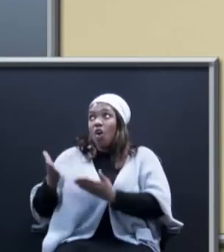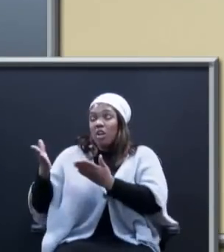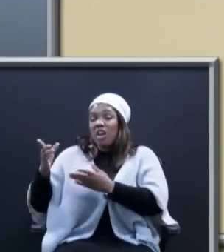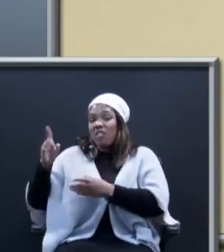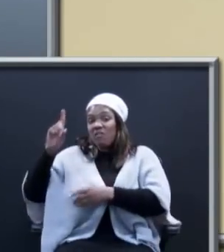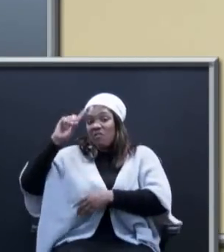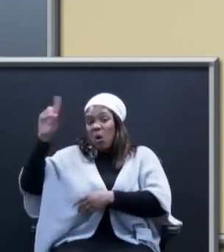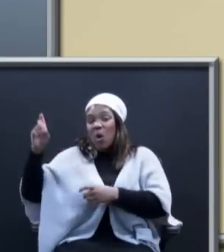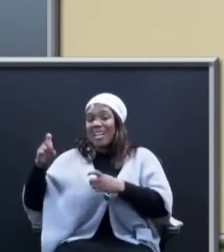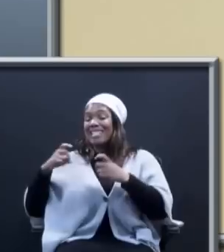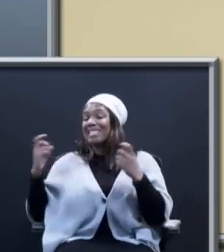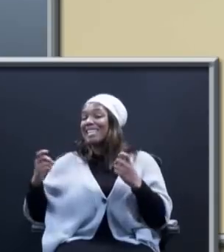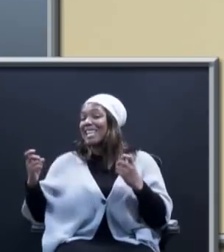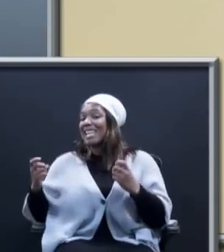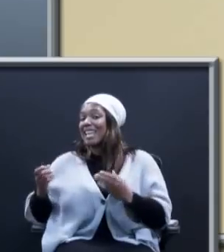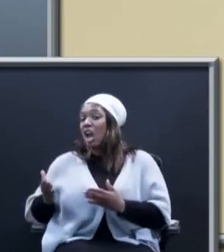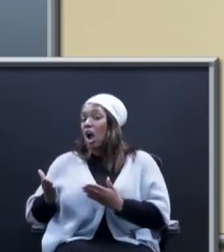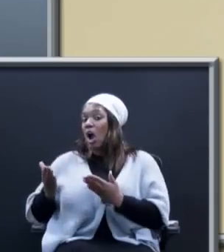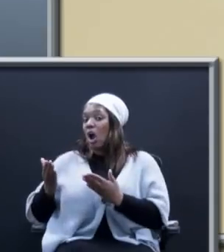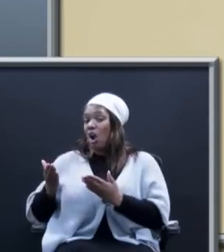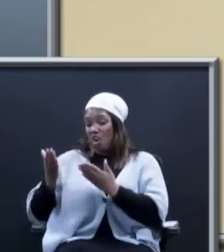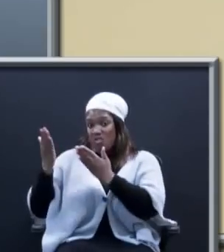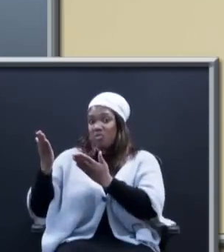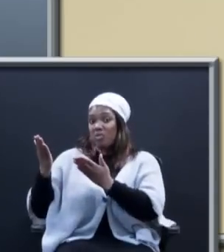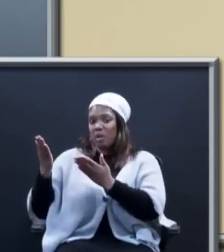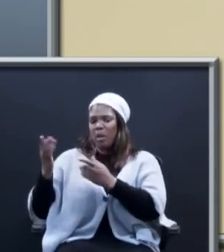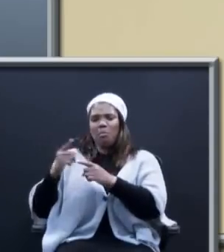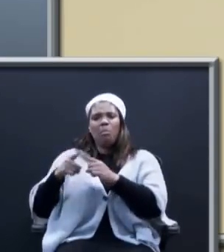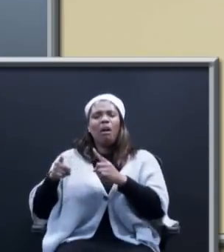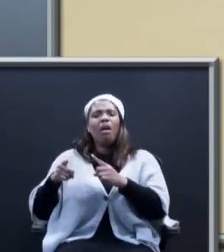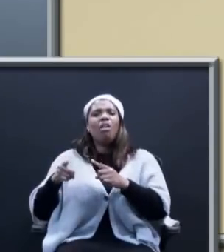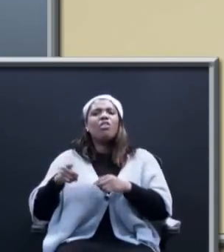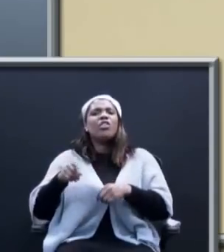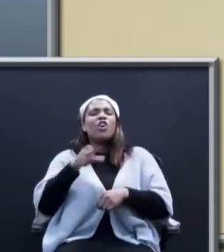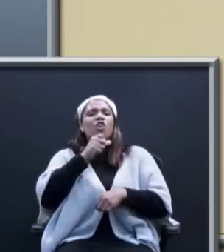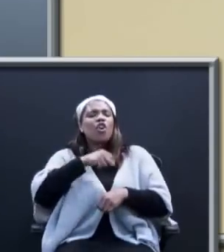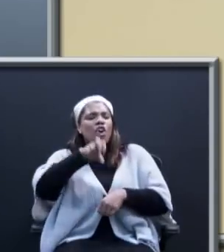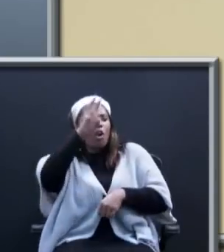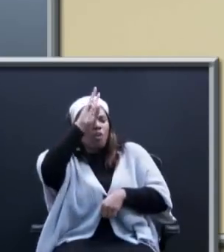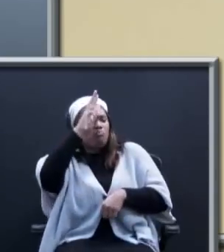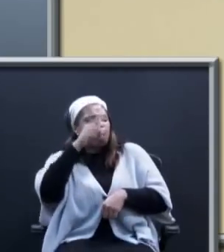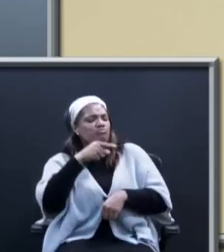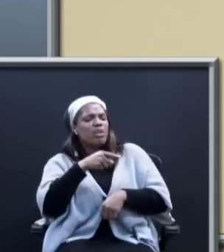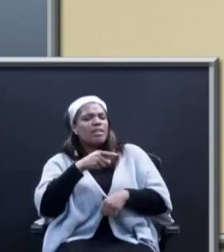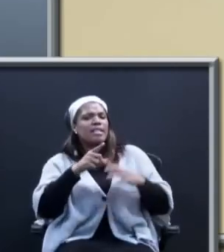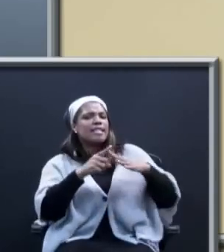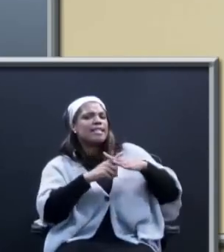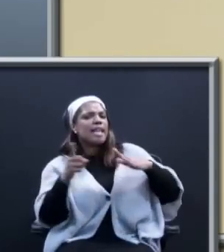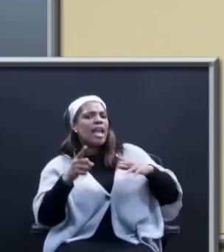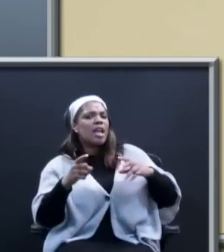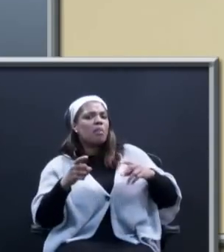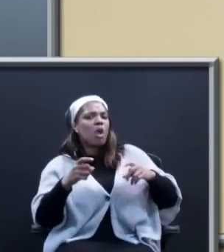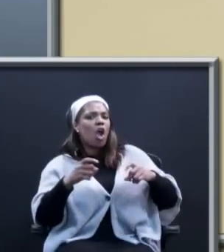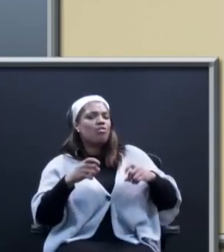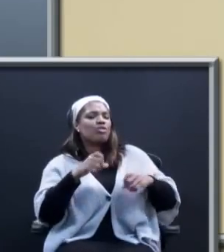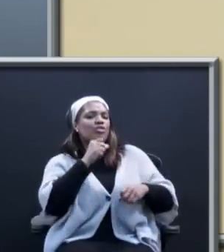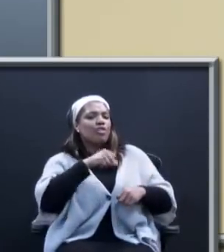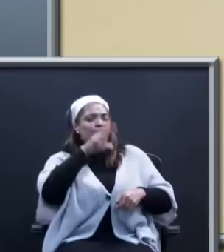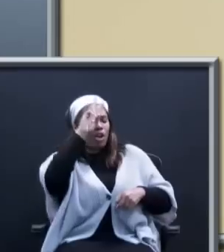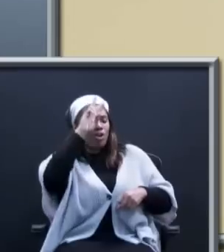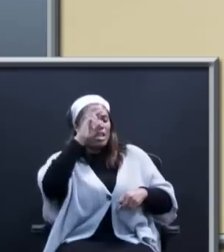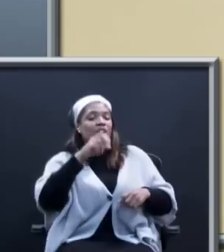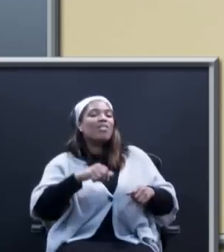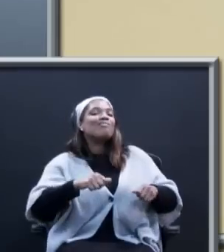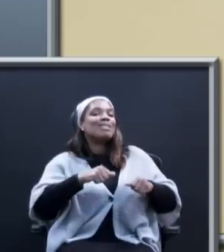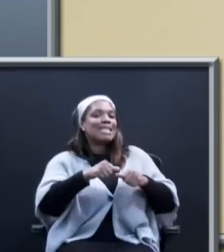the goat on which the lot failed to be the scapegoat shall be presented alive before the Lord to make an atonement with